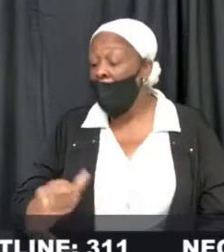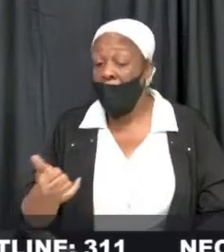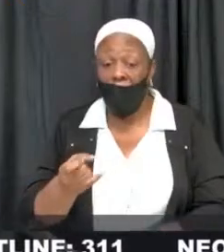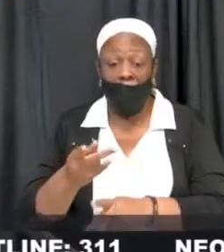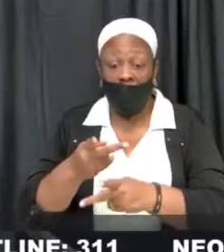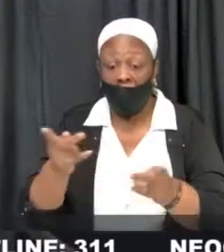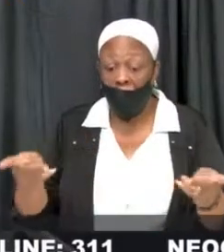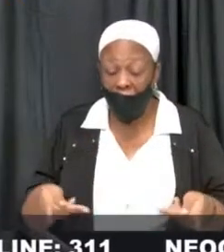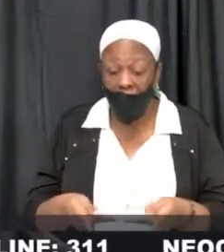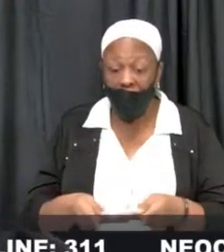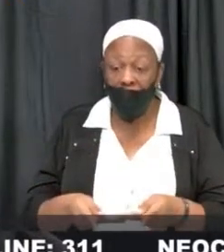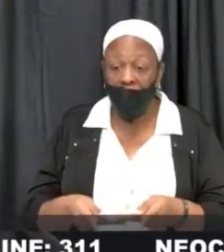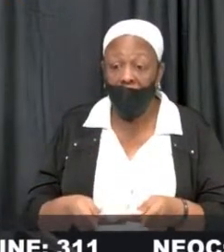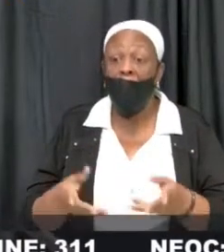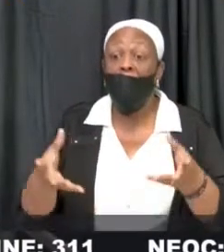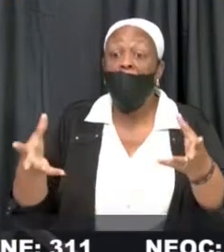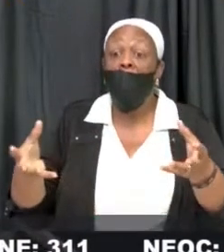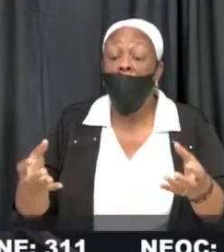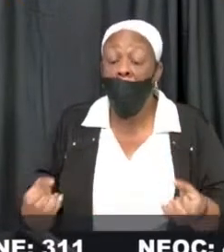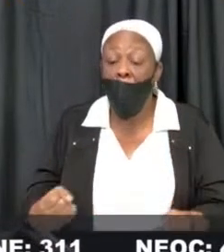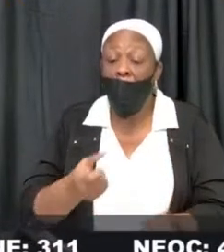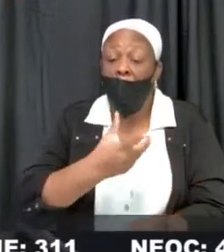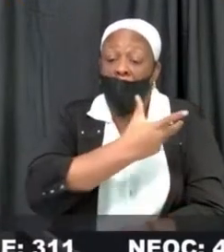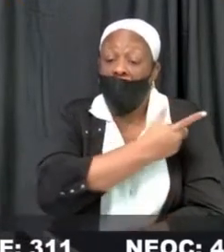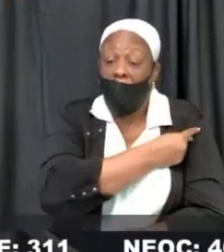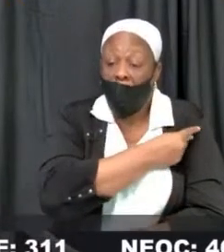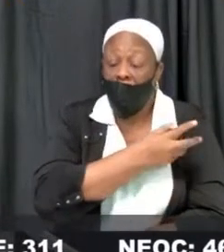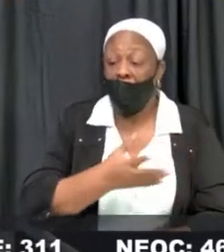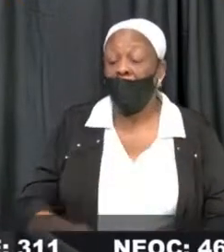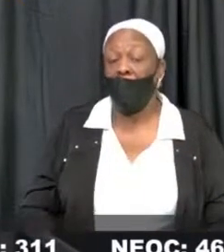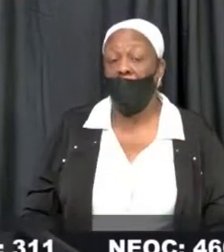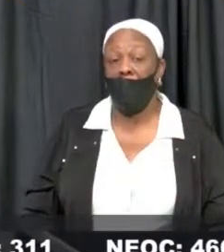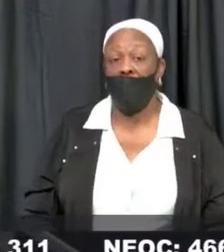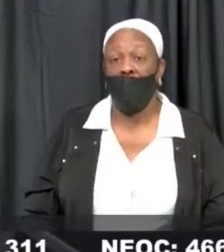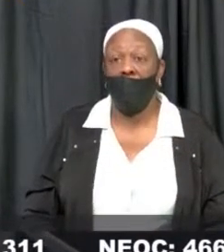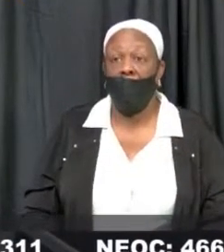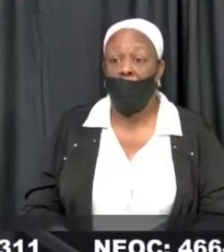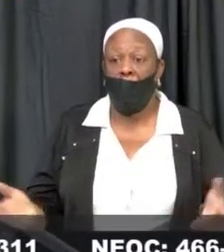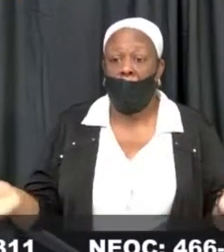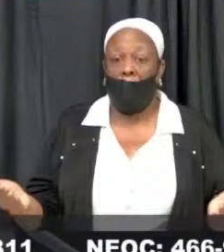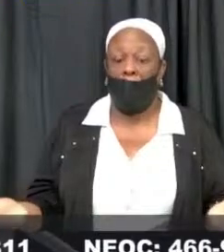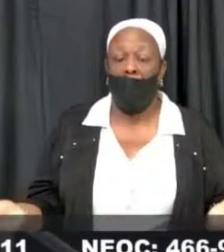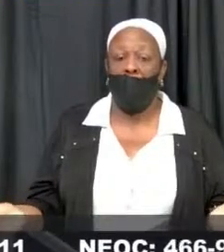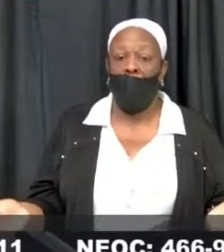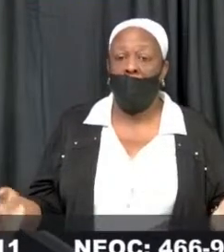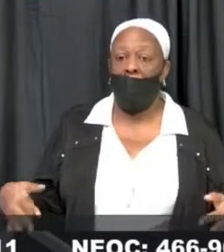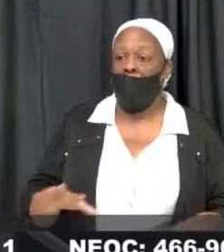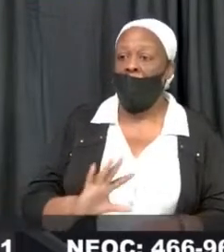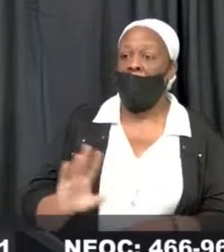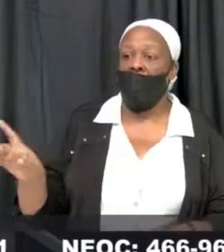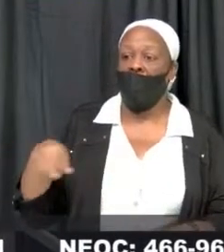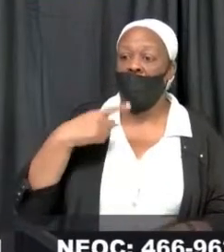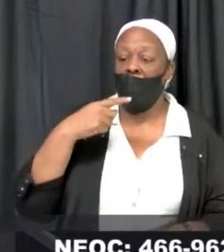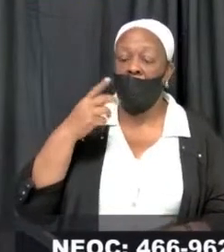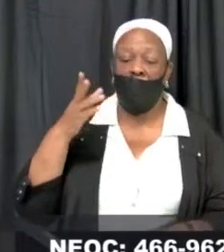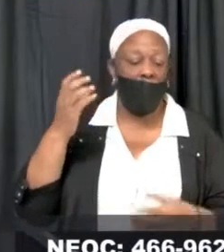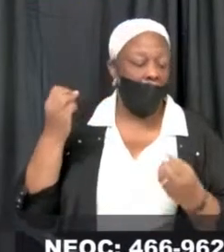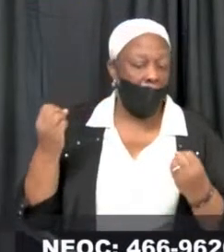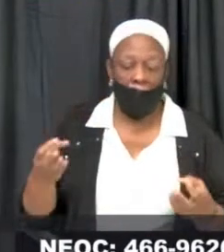we are believing a lot of nonsense that is emanating from these very same